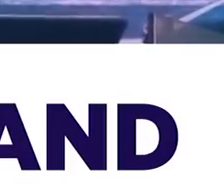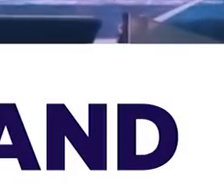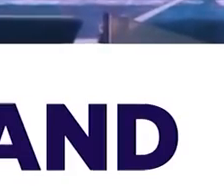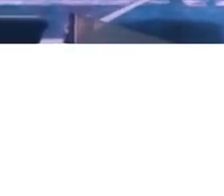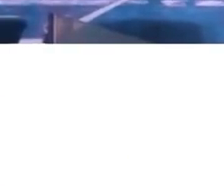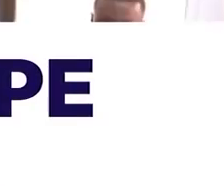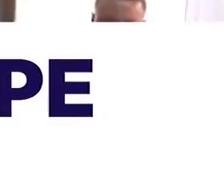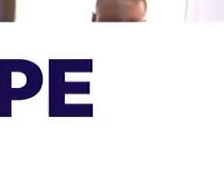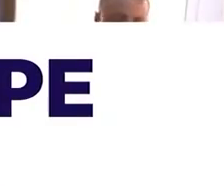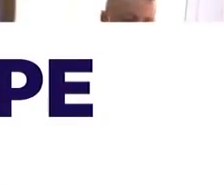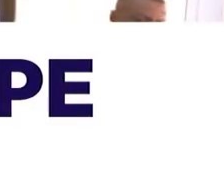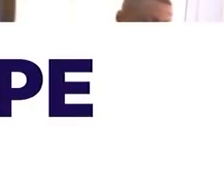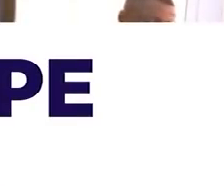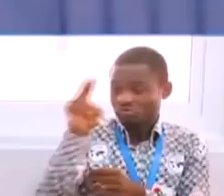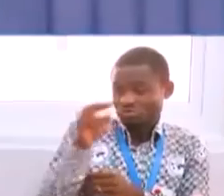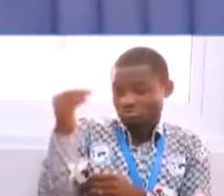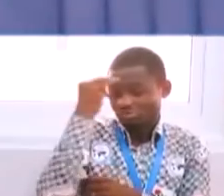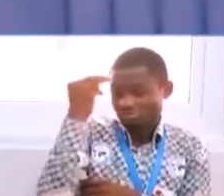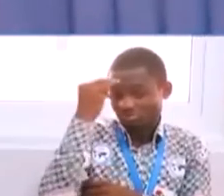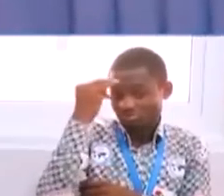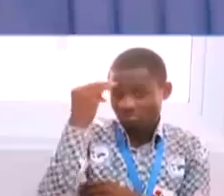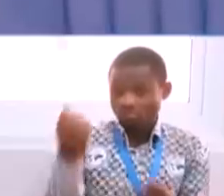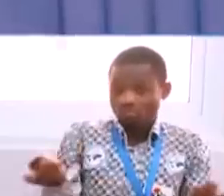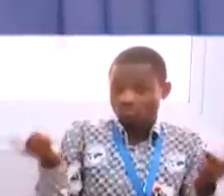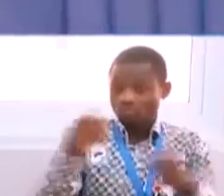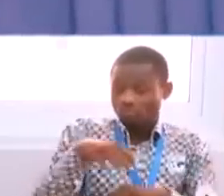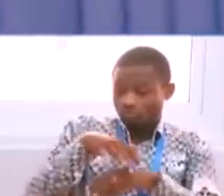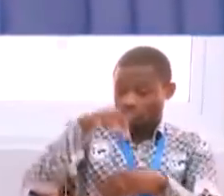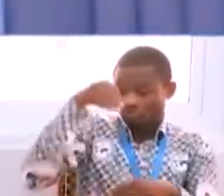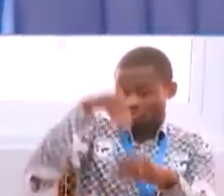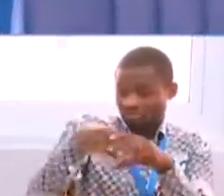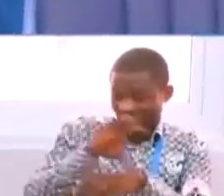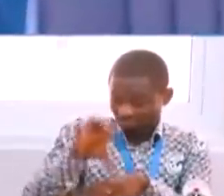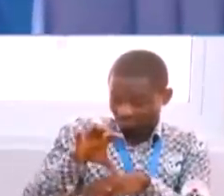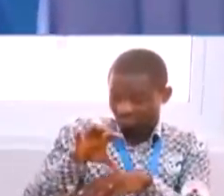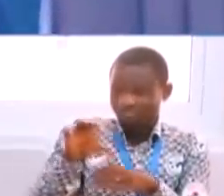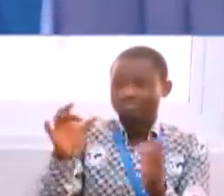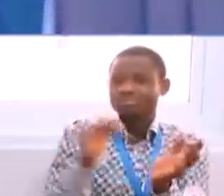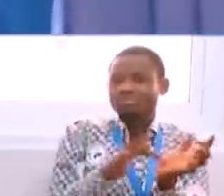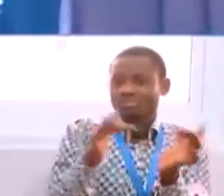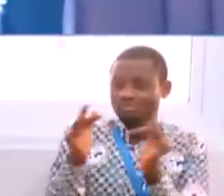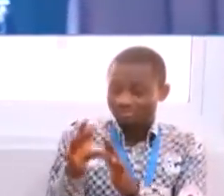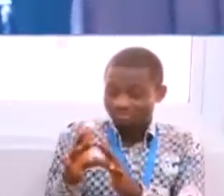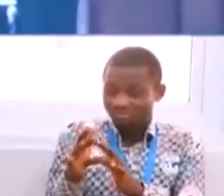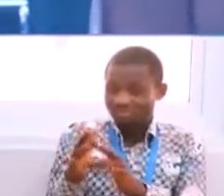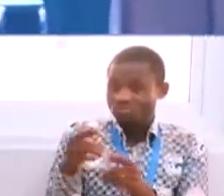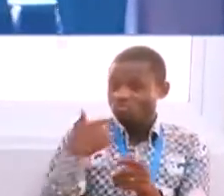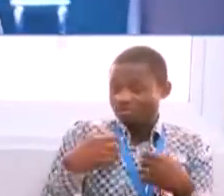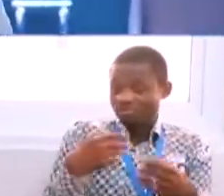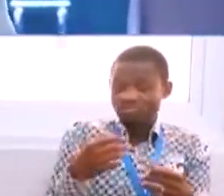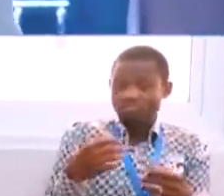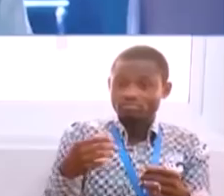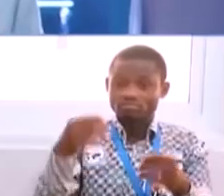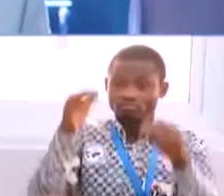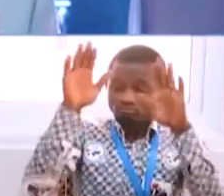passion, and restore hope in the nations. The glory of God is in the church. Jesus, who is accredited with signs and wonders,